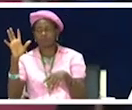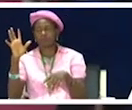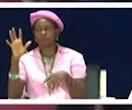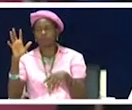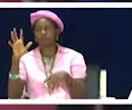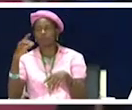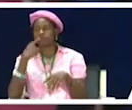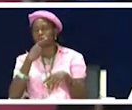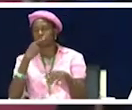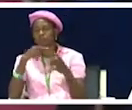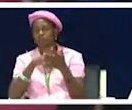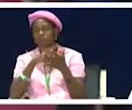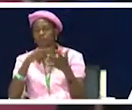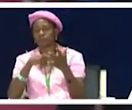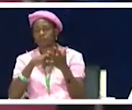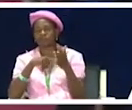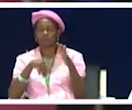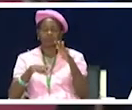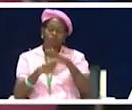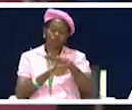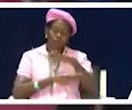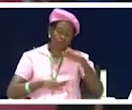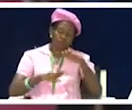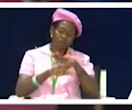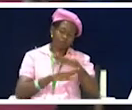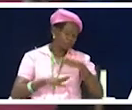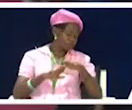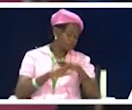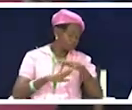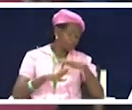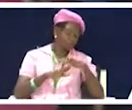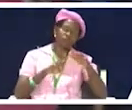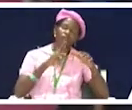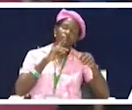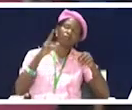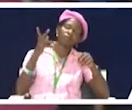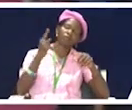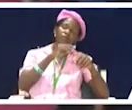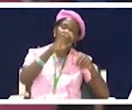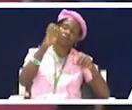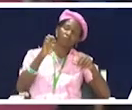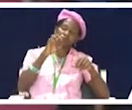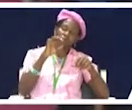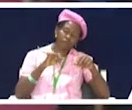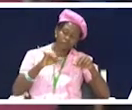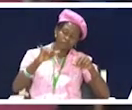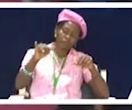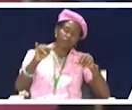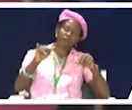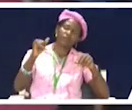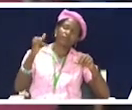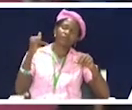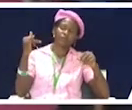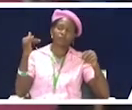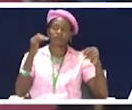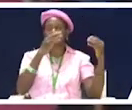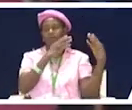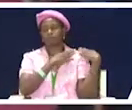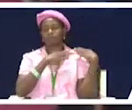Says, underneath are the everlasting